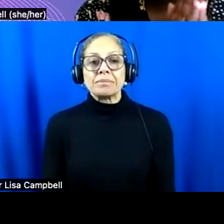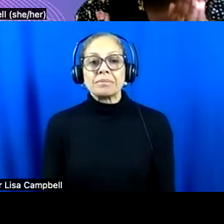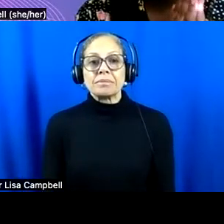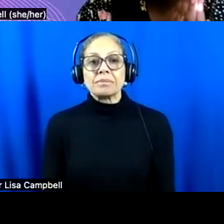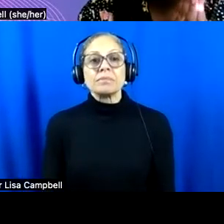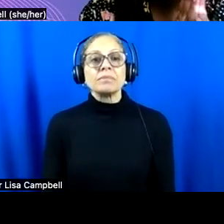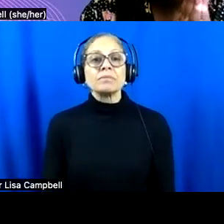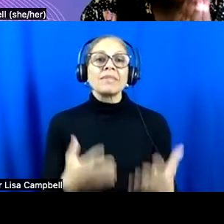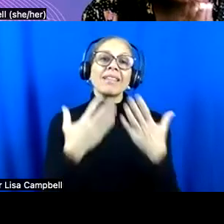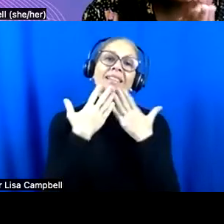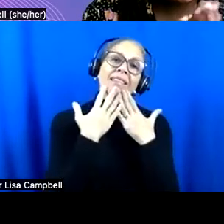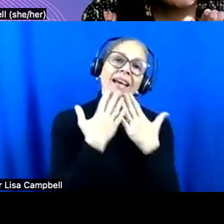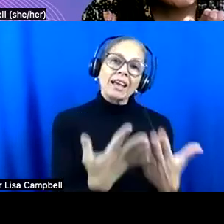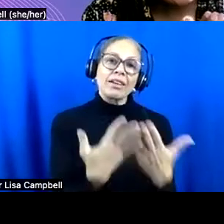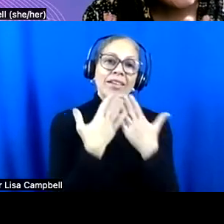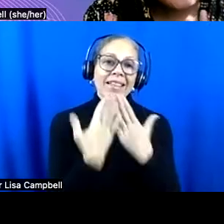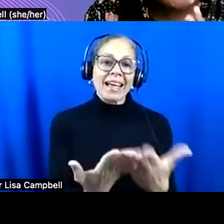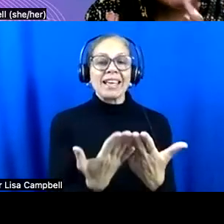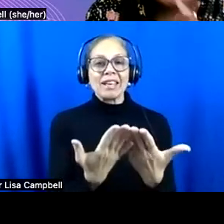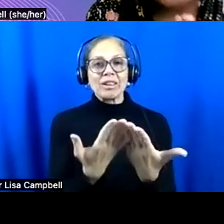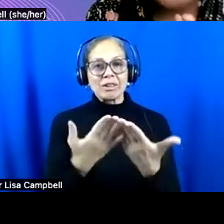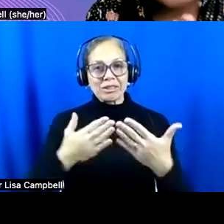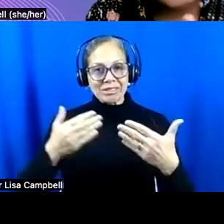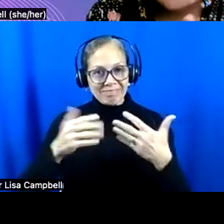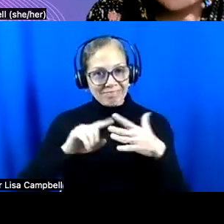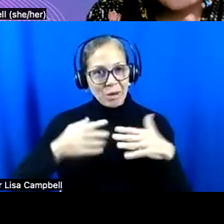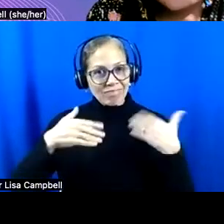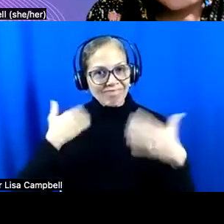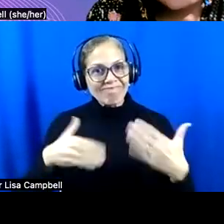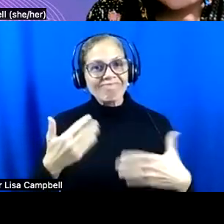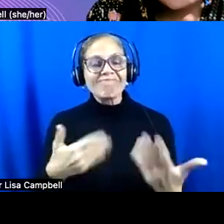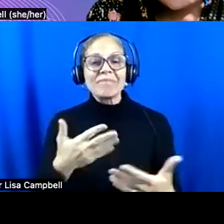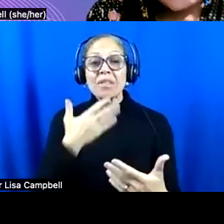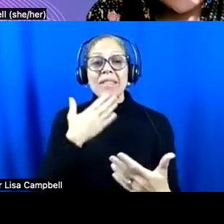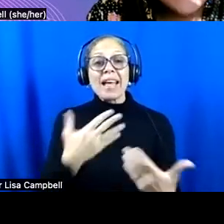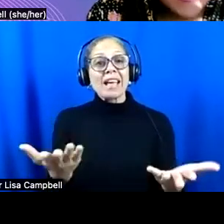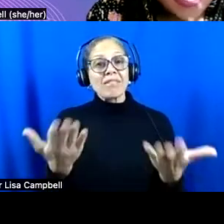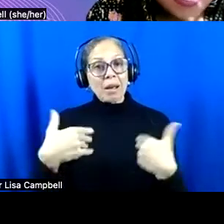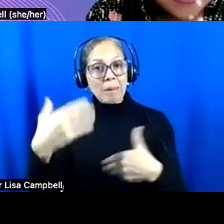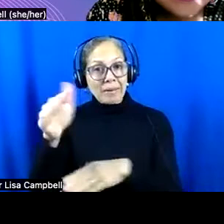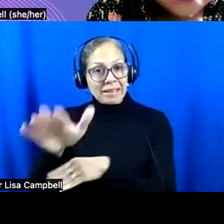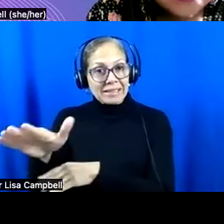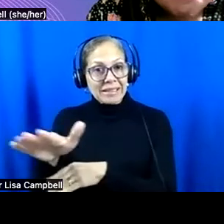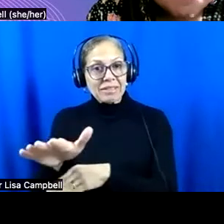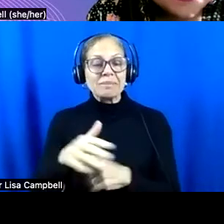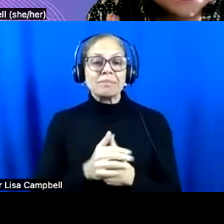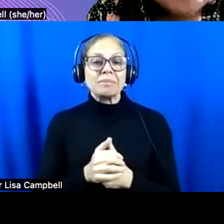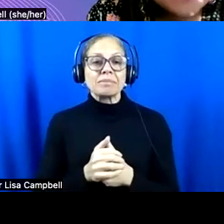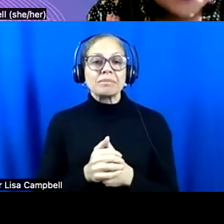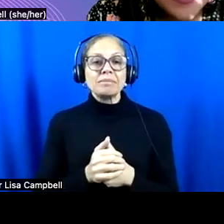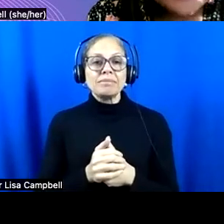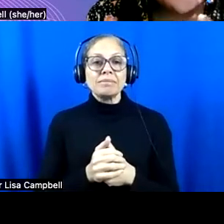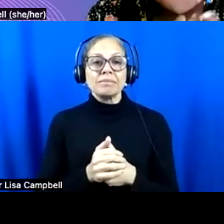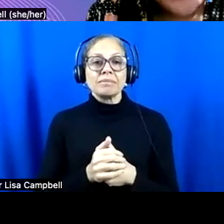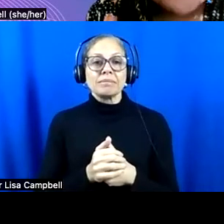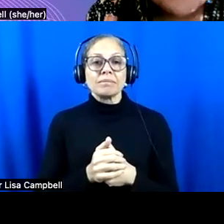Thank you so much, Ayana, for starting us off. Thank you all for being here with us this evening. I kept thinking to